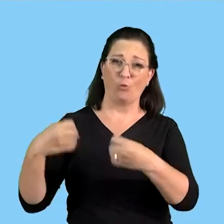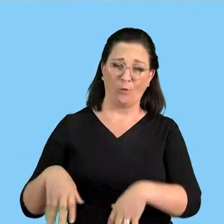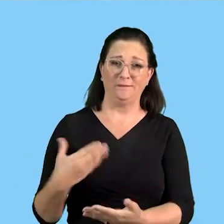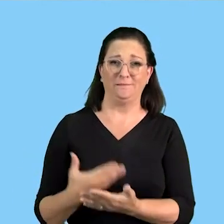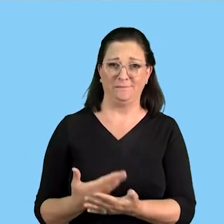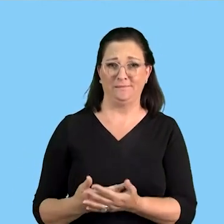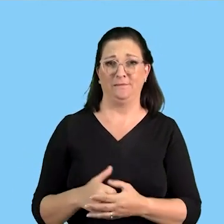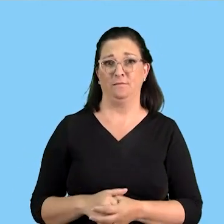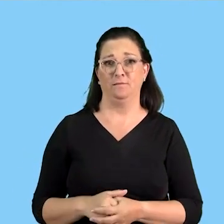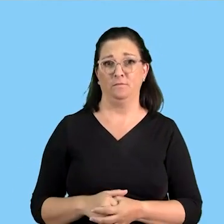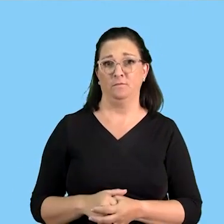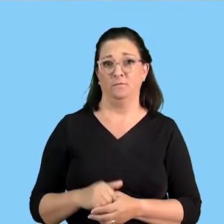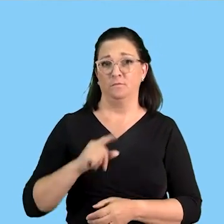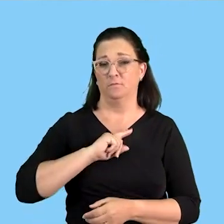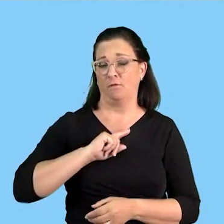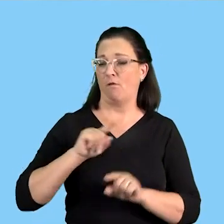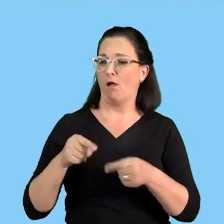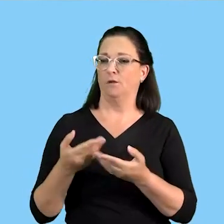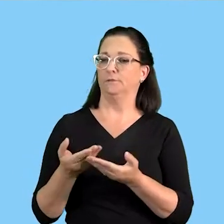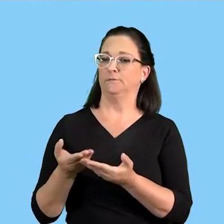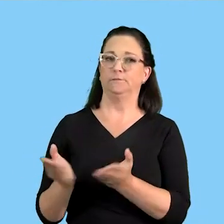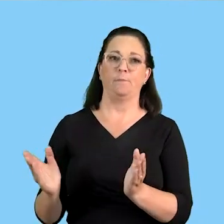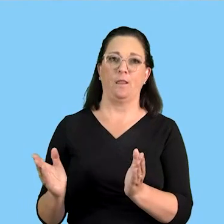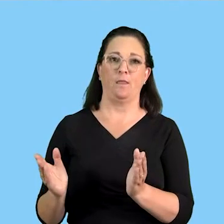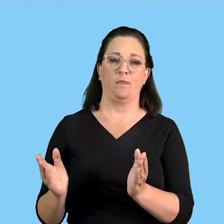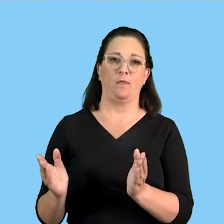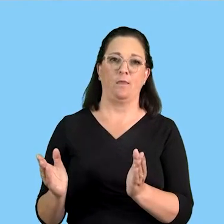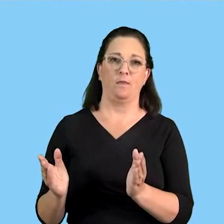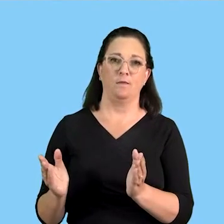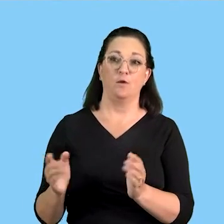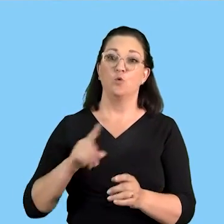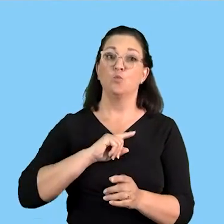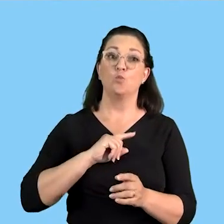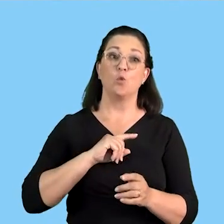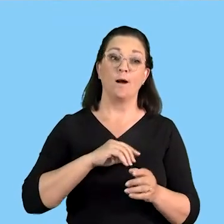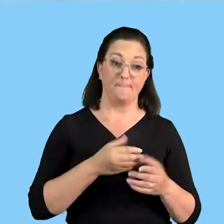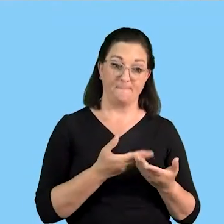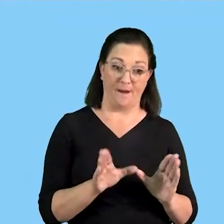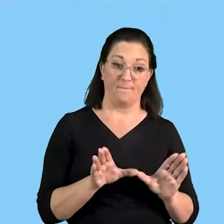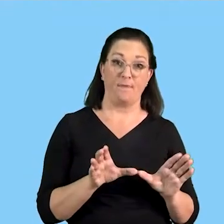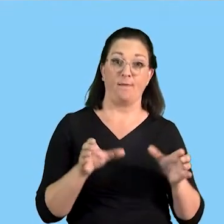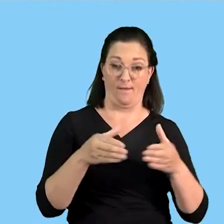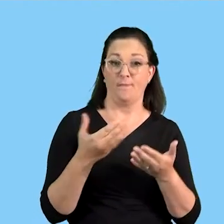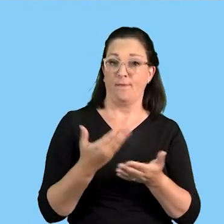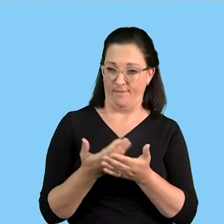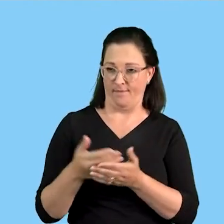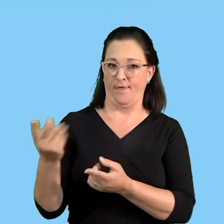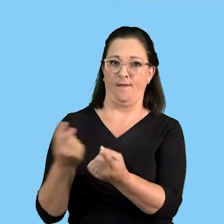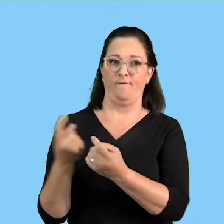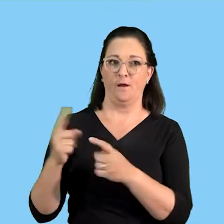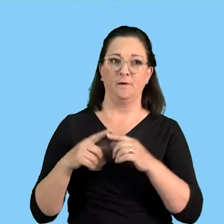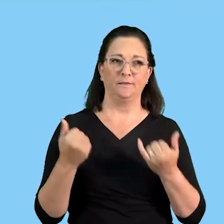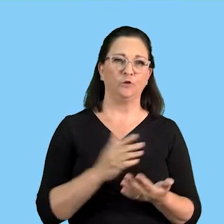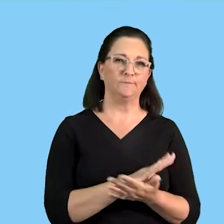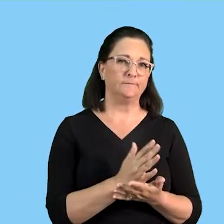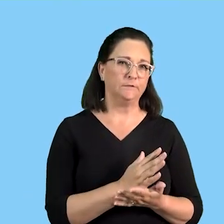time wasting, so it cannot be similar to a public company which can invite the public to come and buy shares. Then